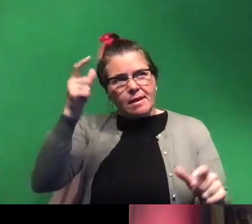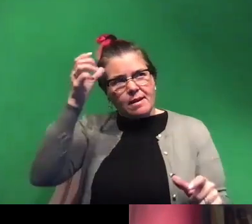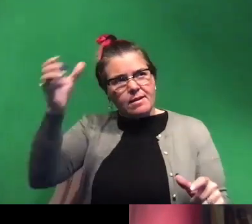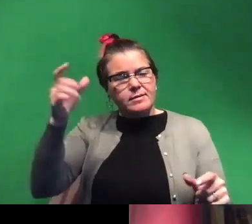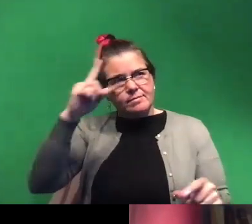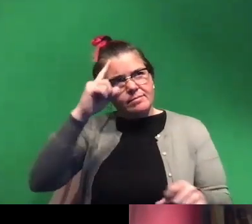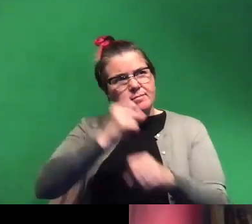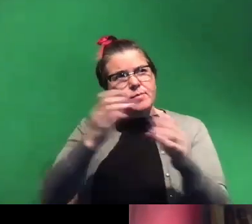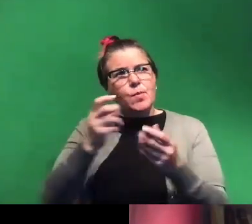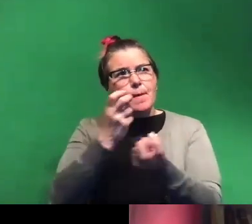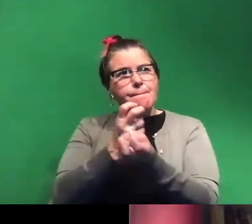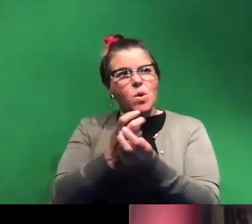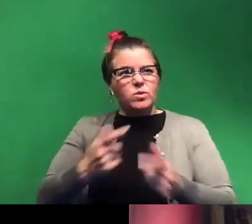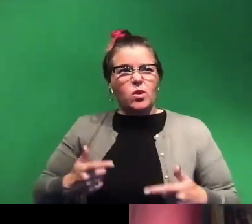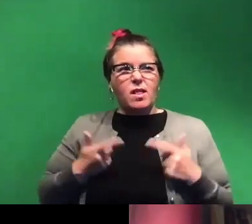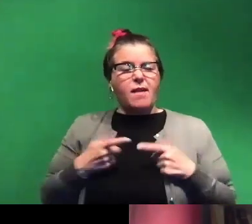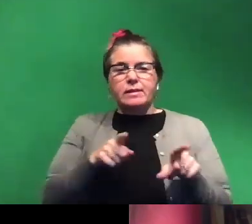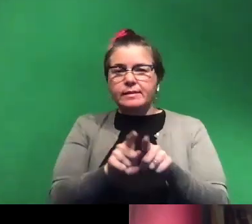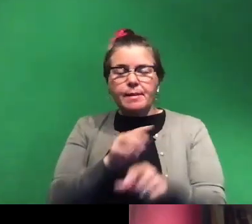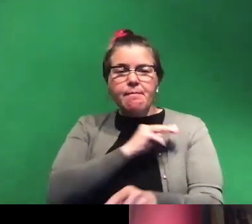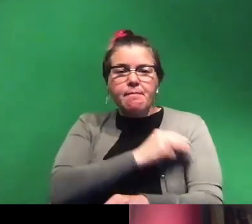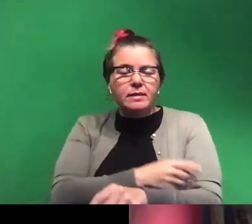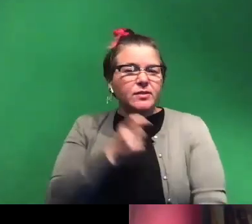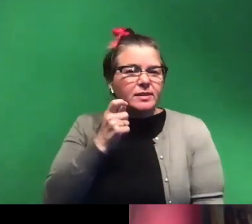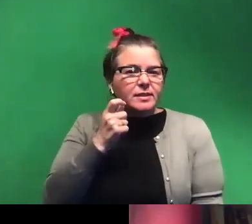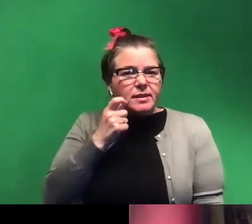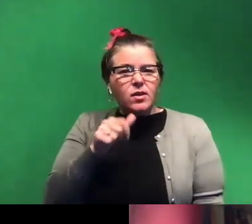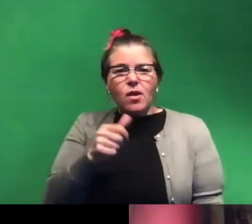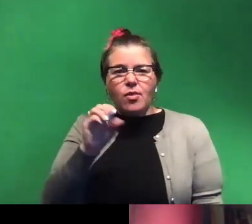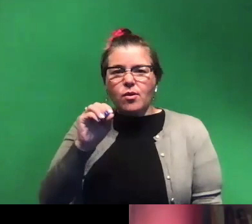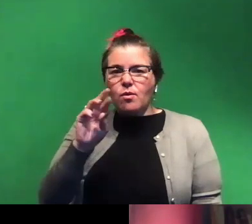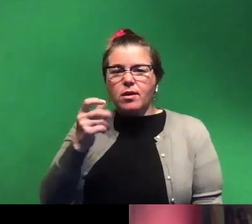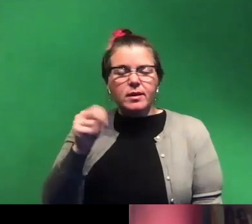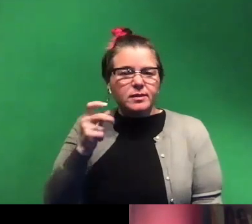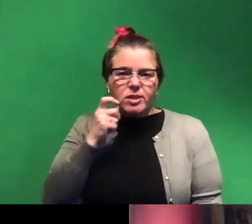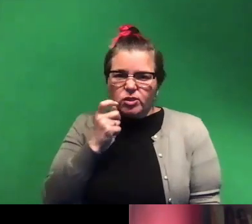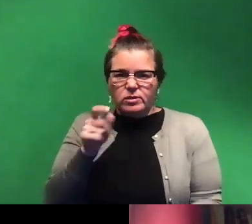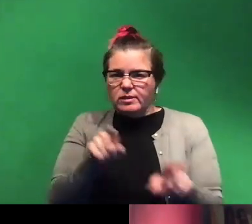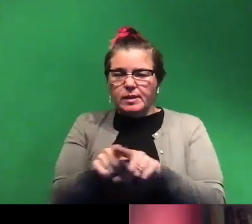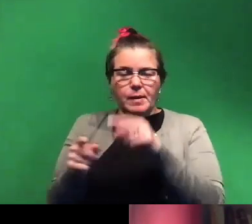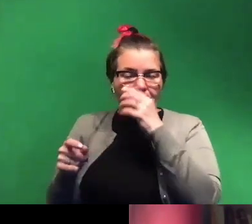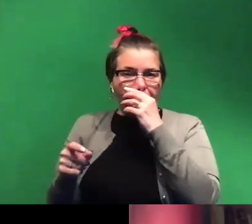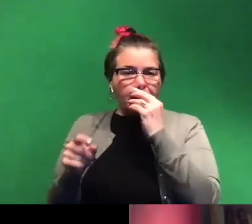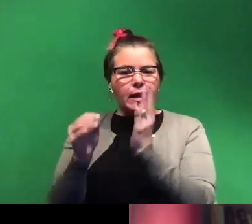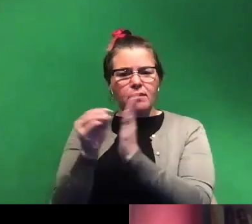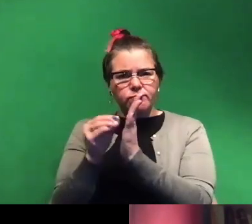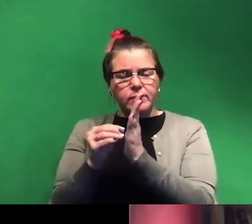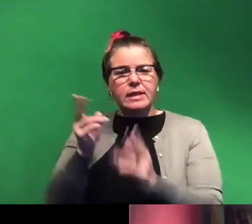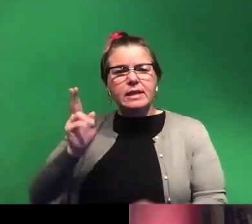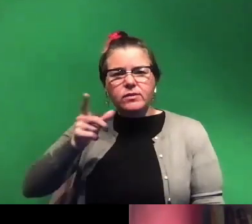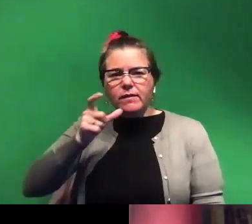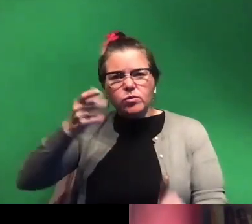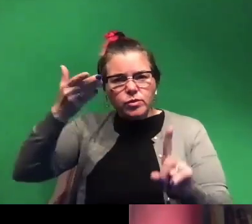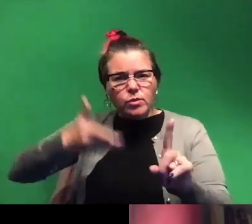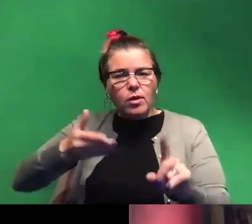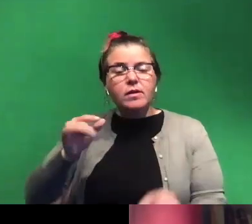your bones are just alive as your muscles or your skins or any other organ tissue is. And it really records a history of who you are. So